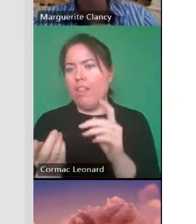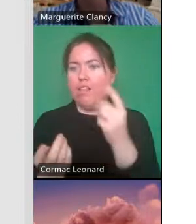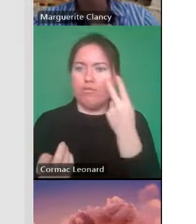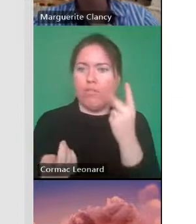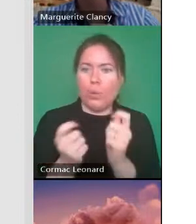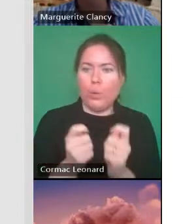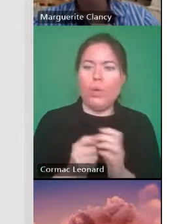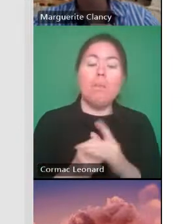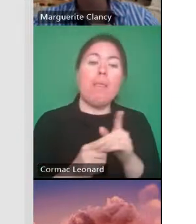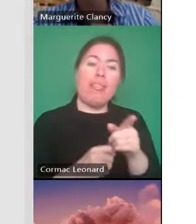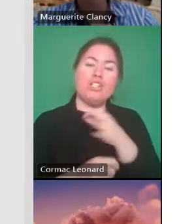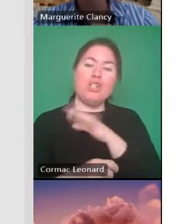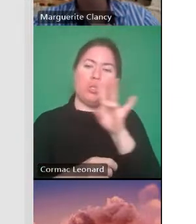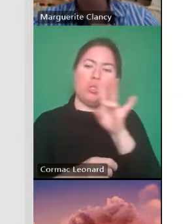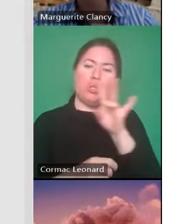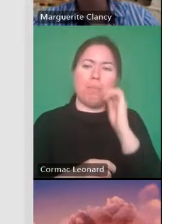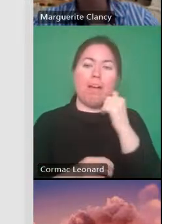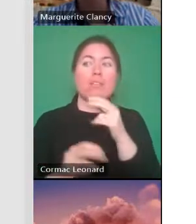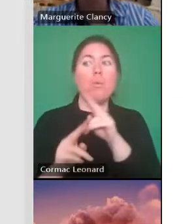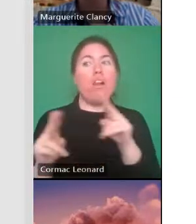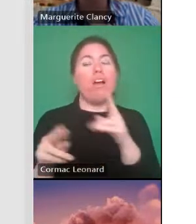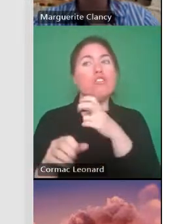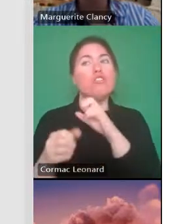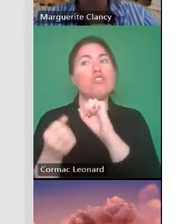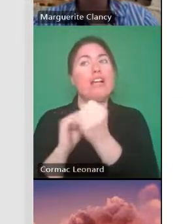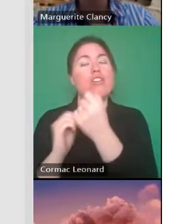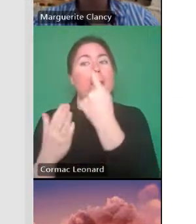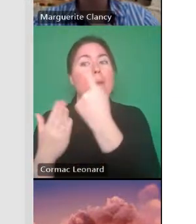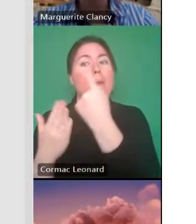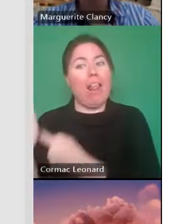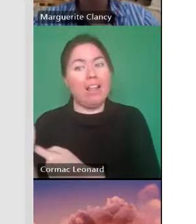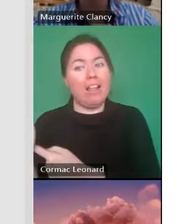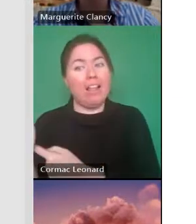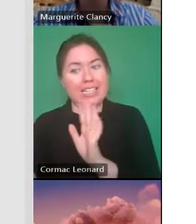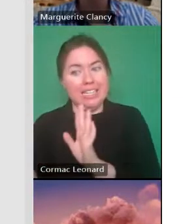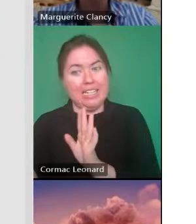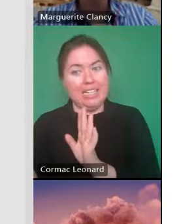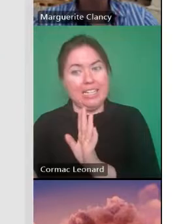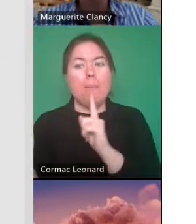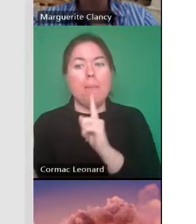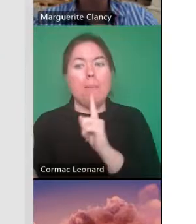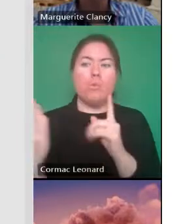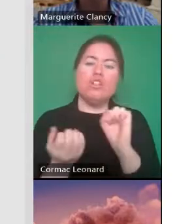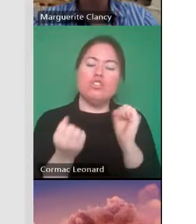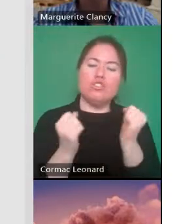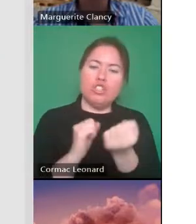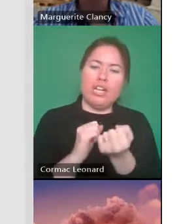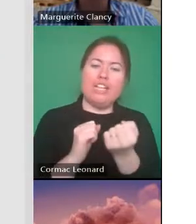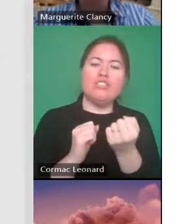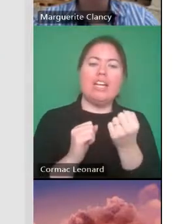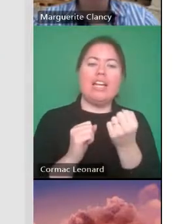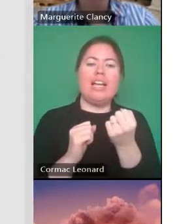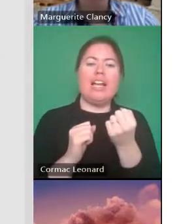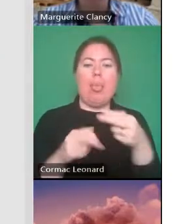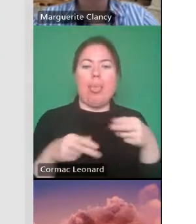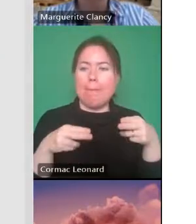because whilst we're not changing policy per se, what we are changing is